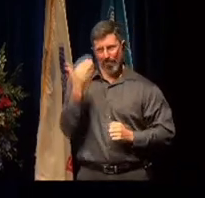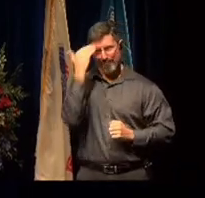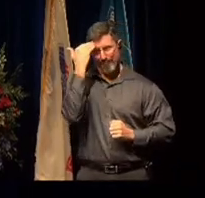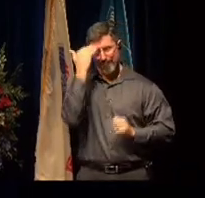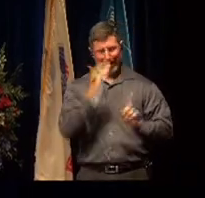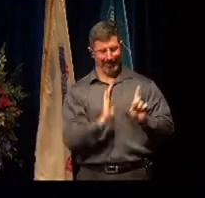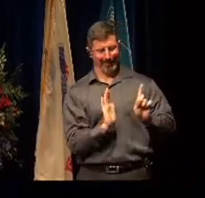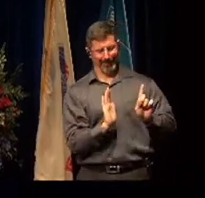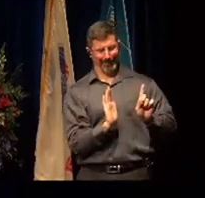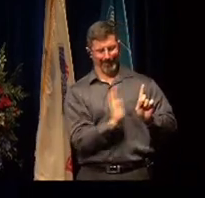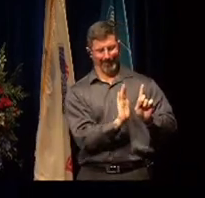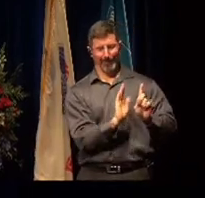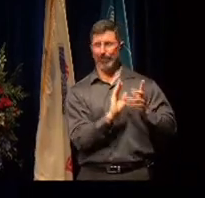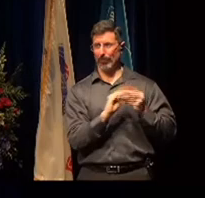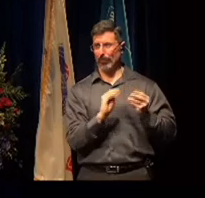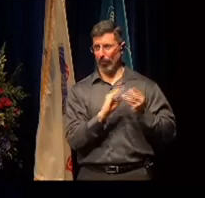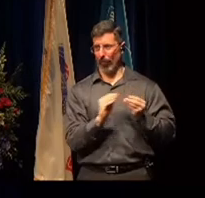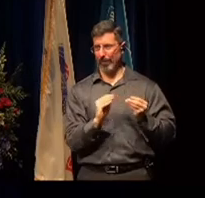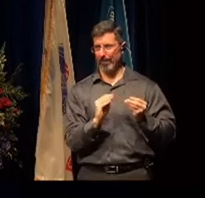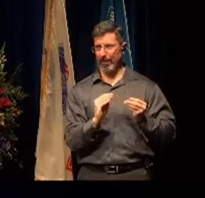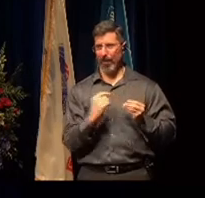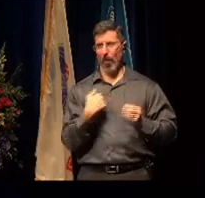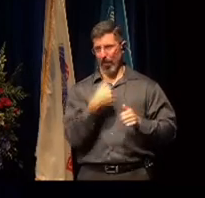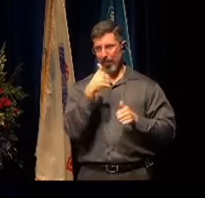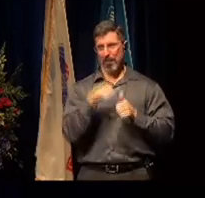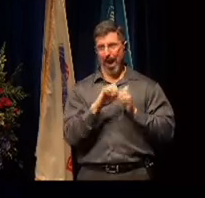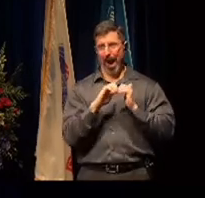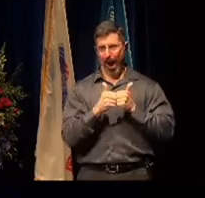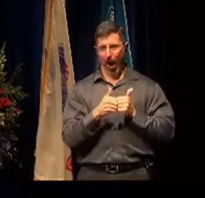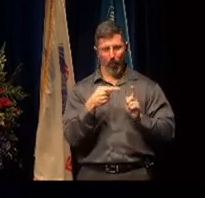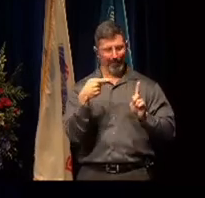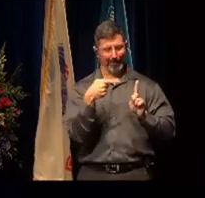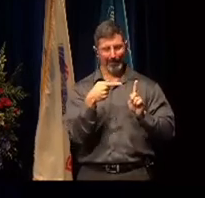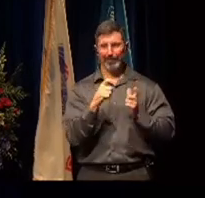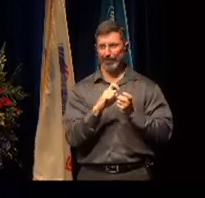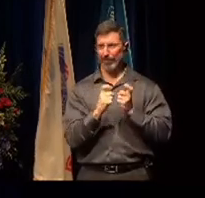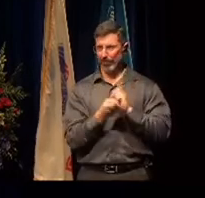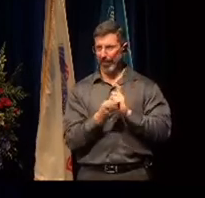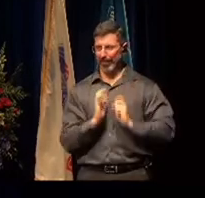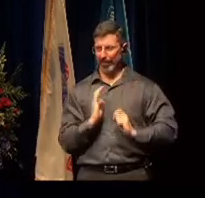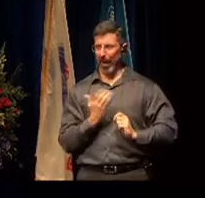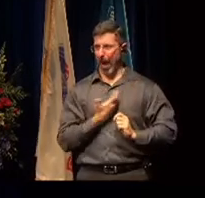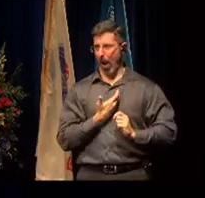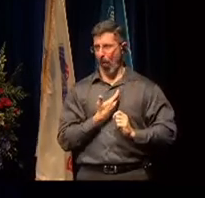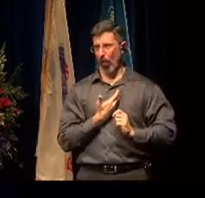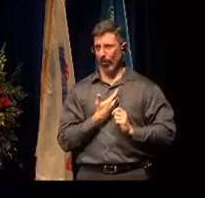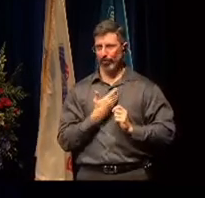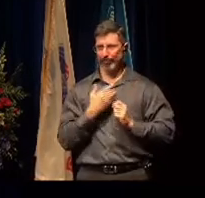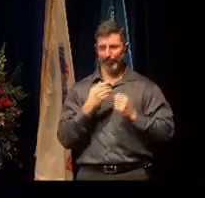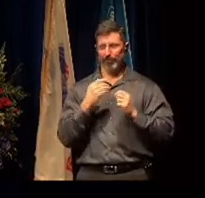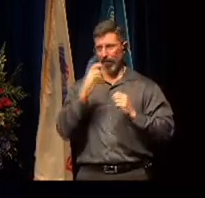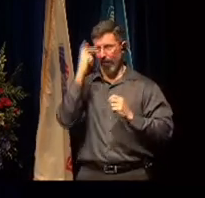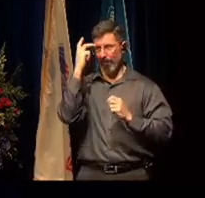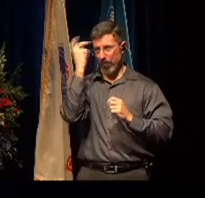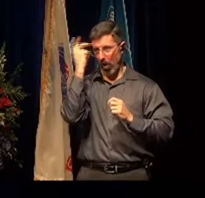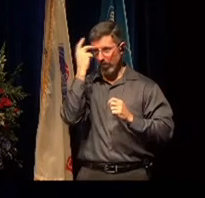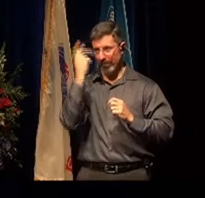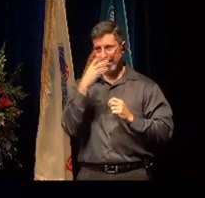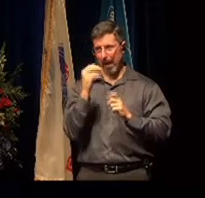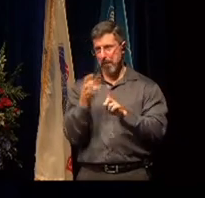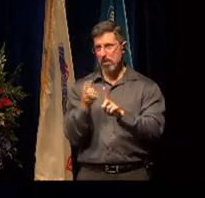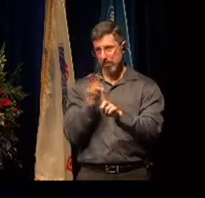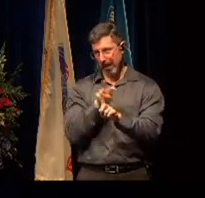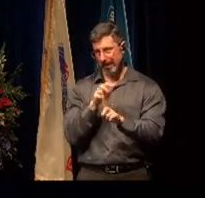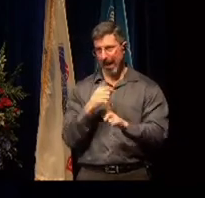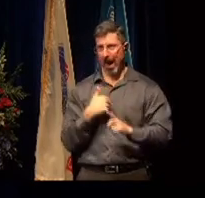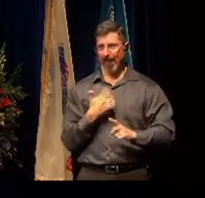all remember the moment that he changed the way we thought about our values, philosophies, and perspective. I'm humbled to